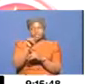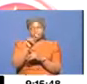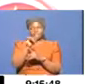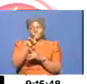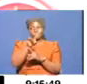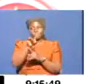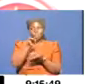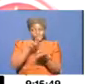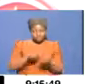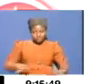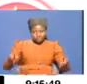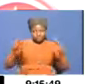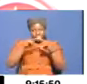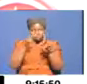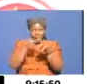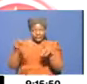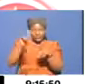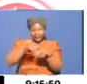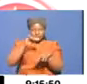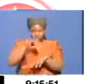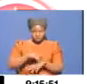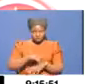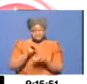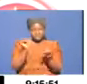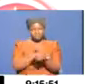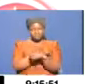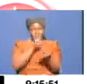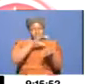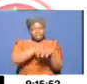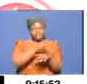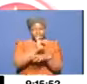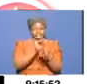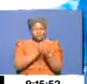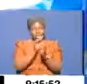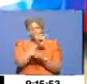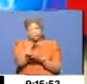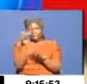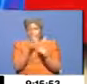able to get this with the normal second-hand cars that are in the